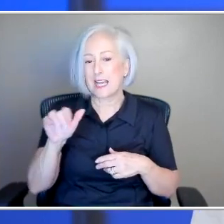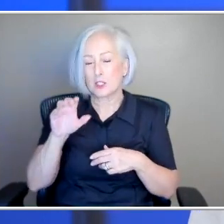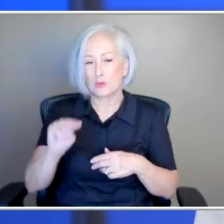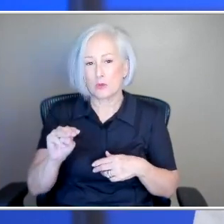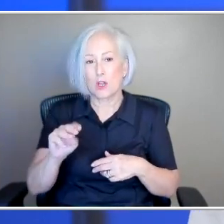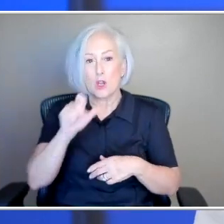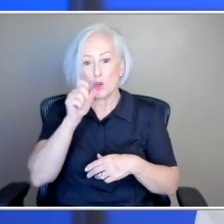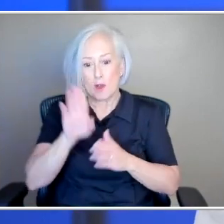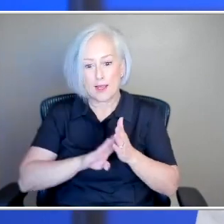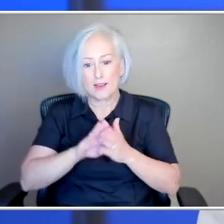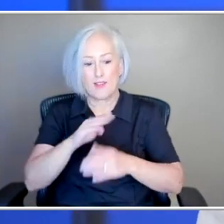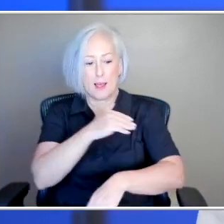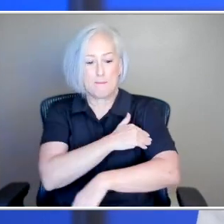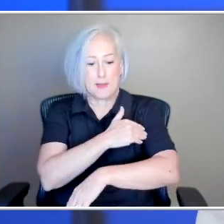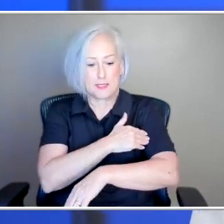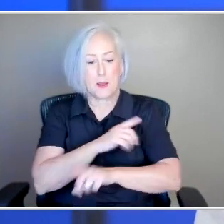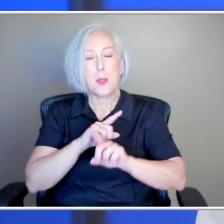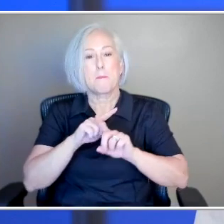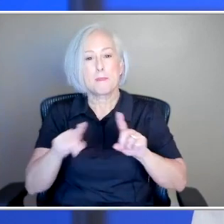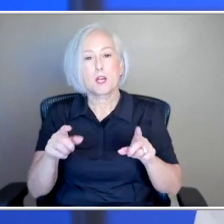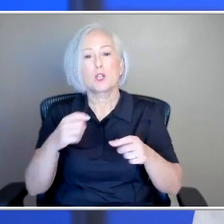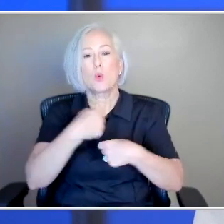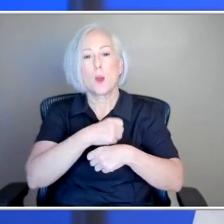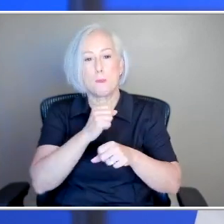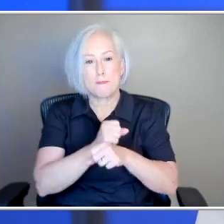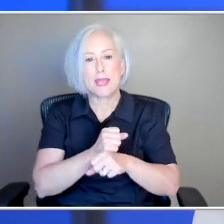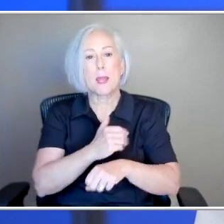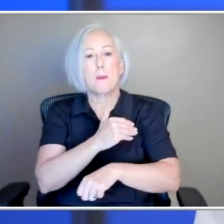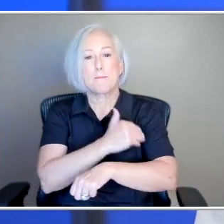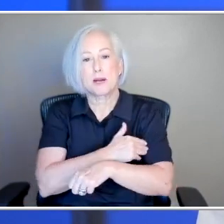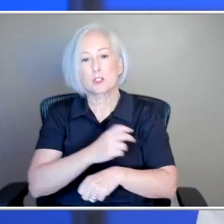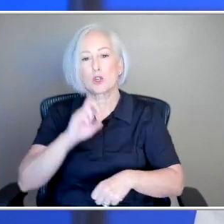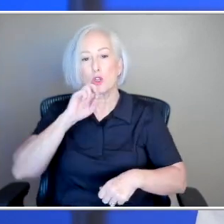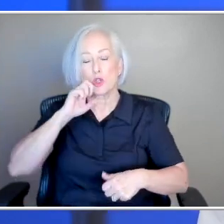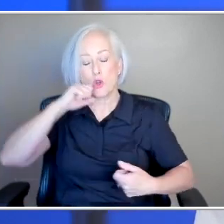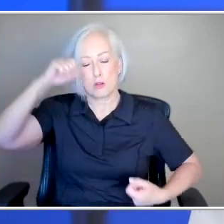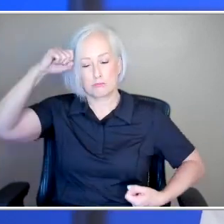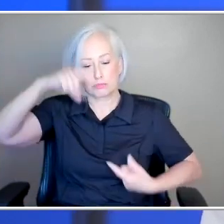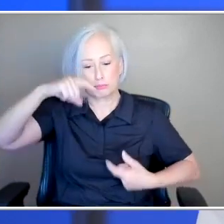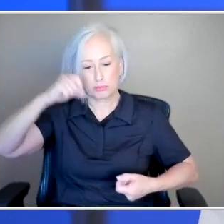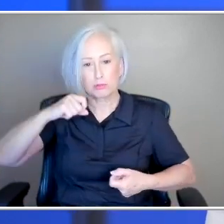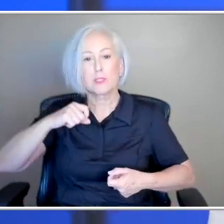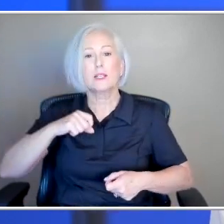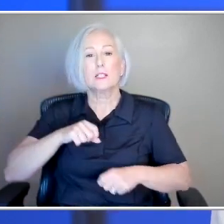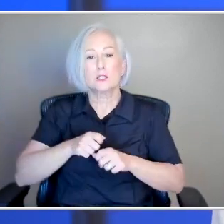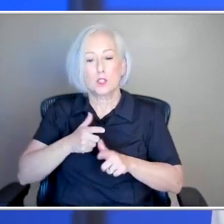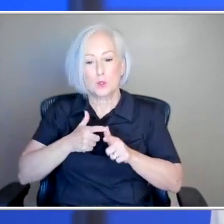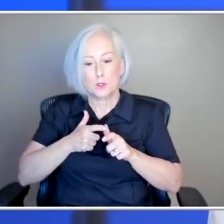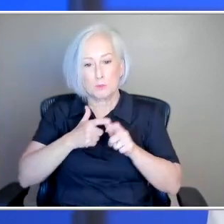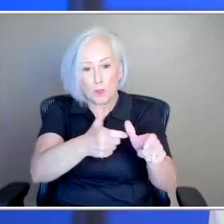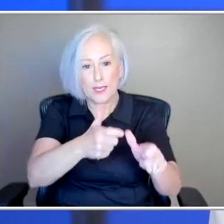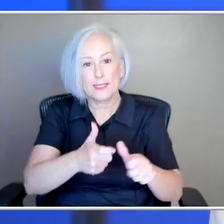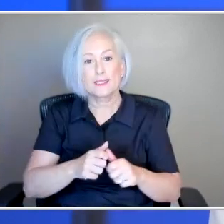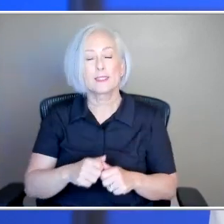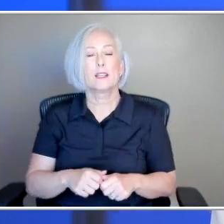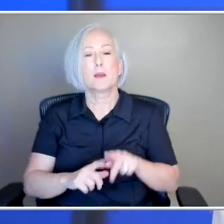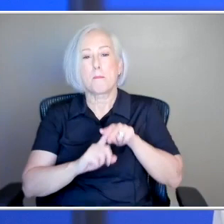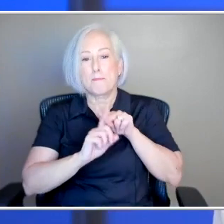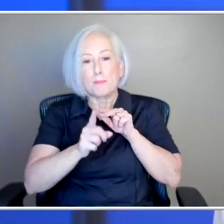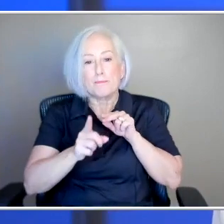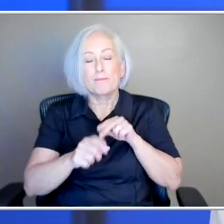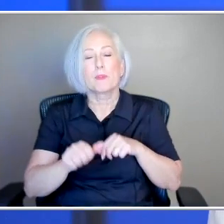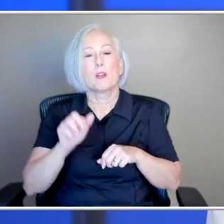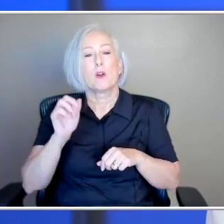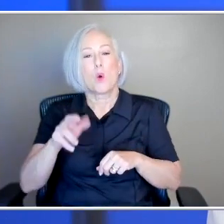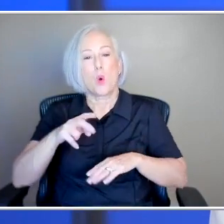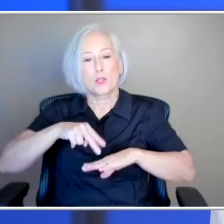of neuromuscular patterns of sprinting, jumping, moving with explosiveness that can definitely be helpful.